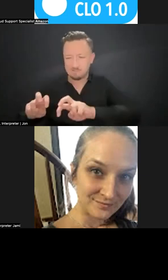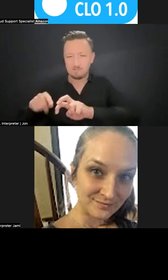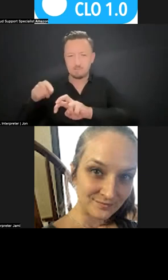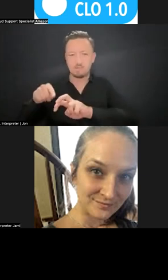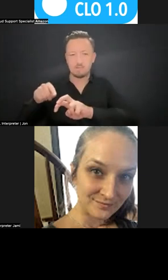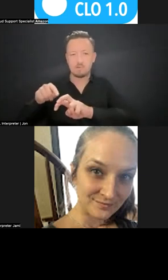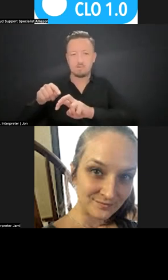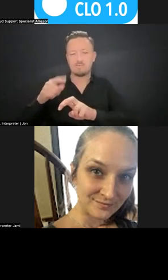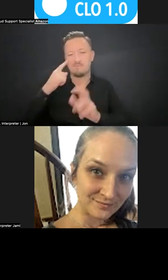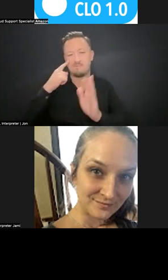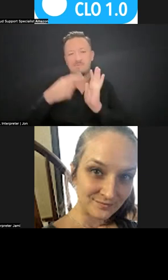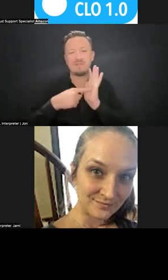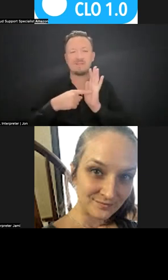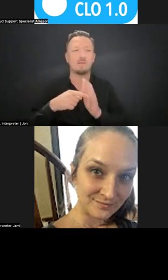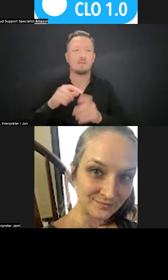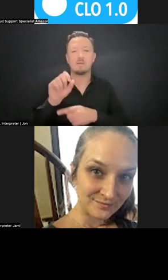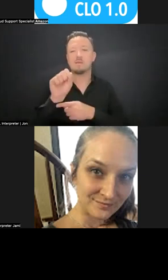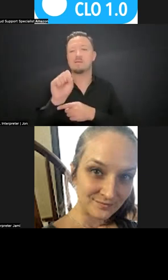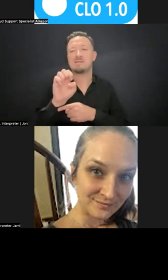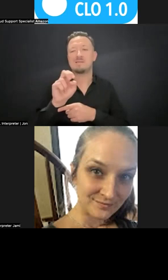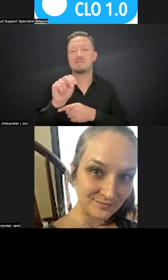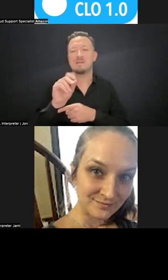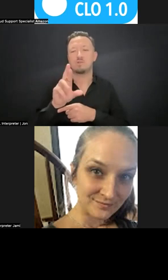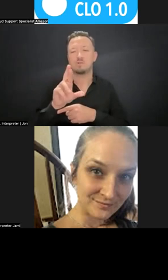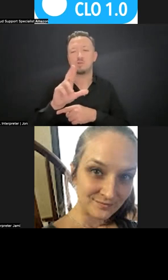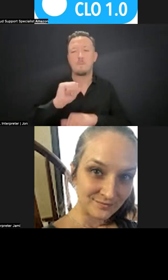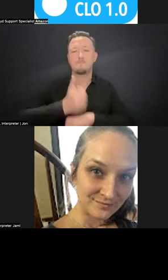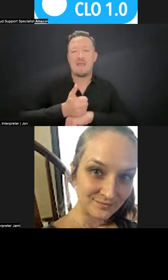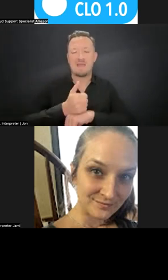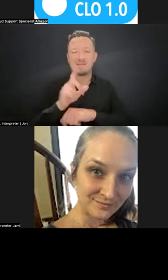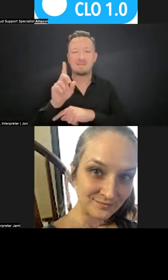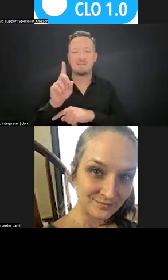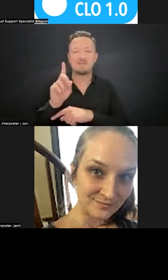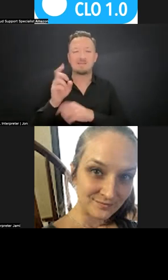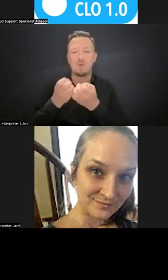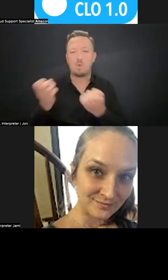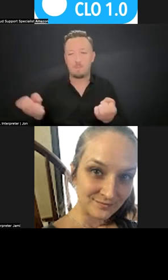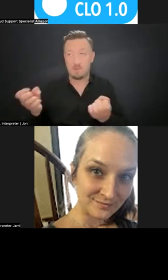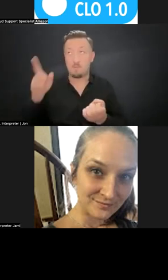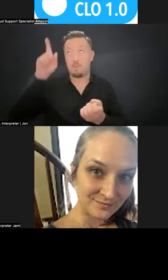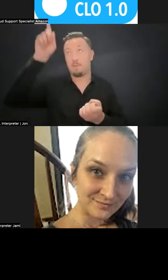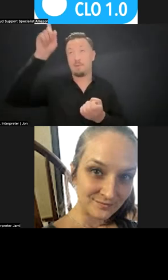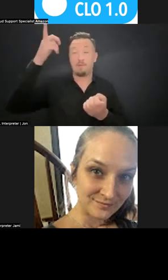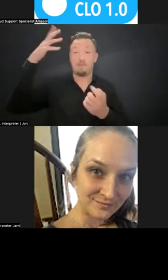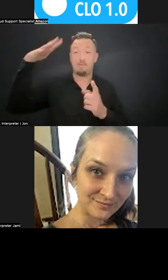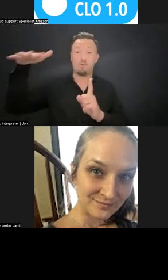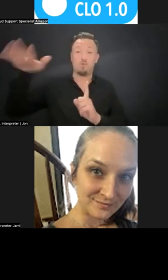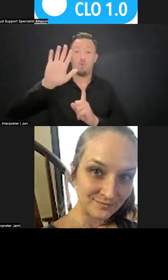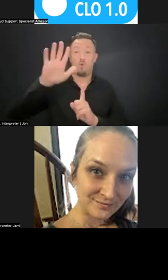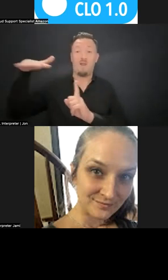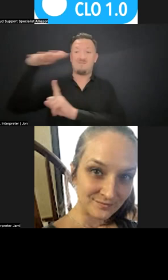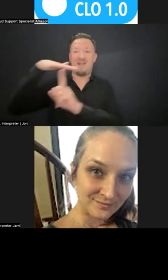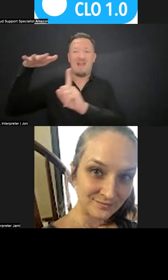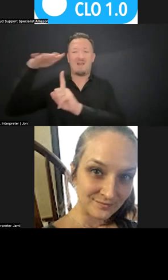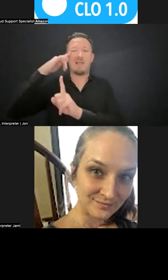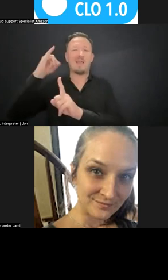services like sensor-based devices that are sending data from the atmosphere or from your environment, like temperature